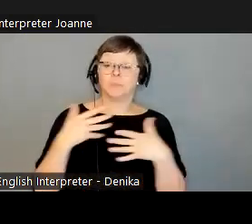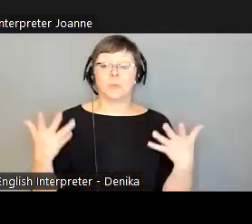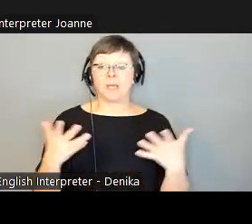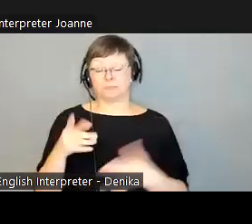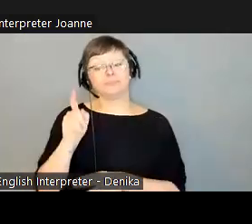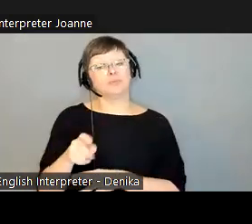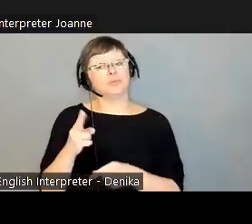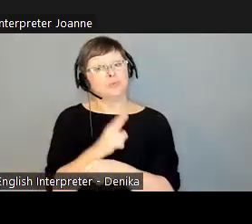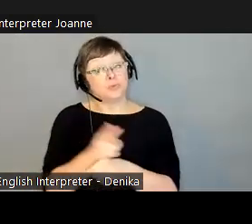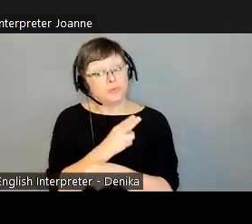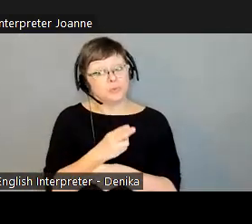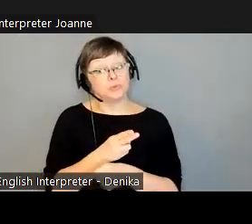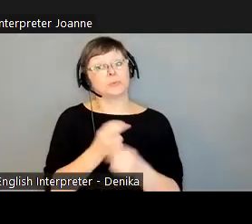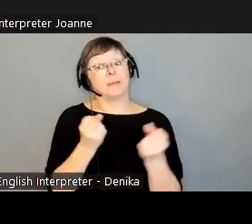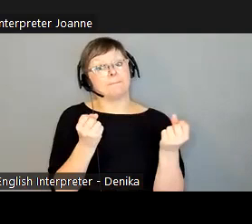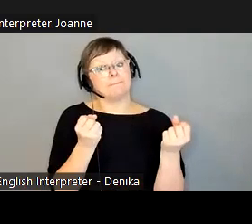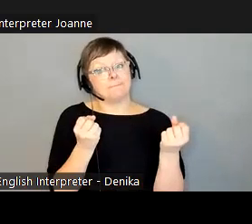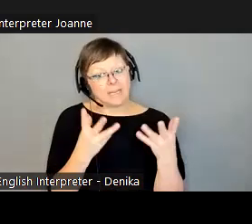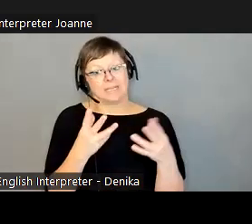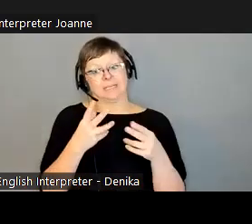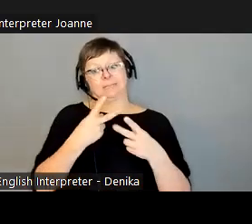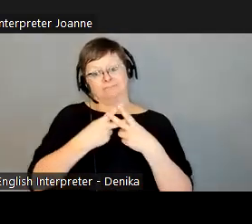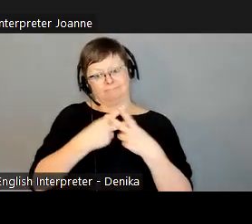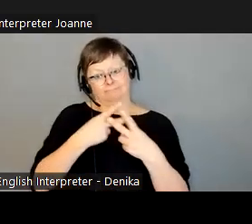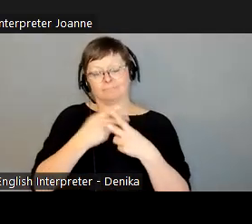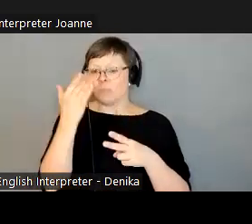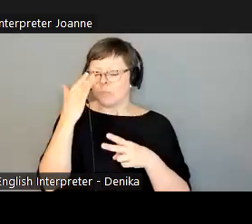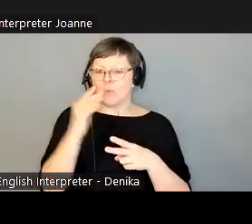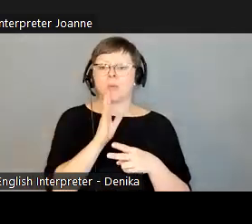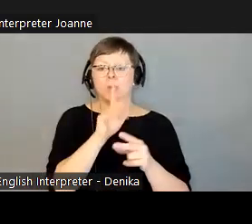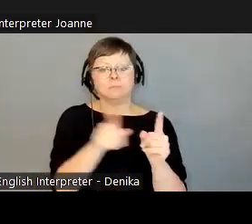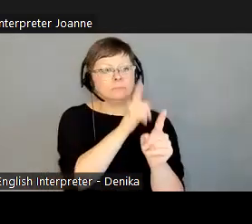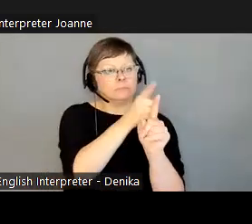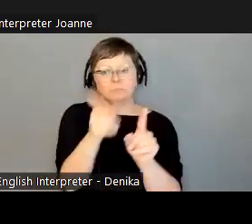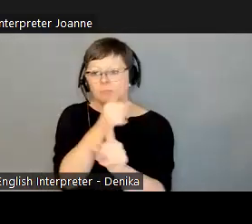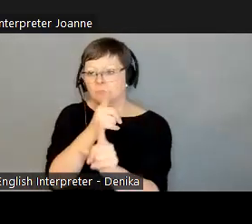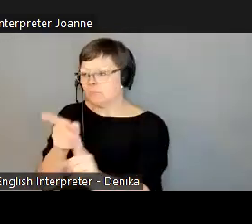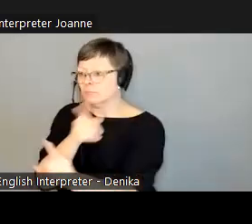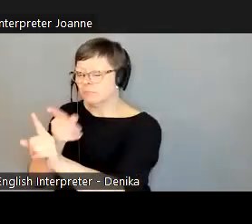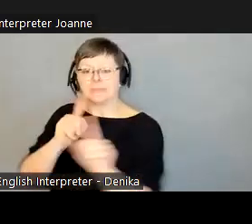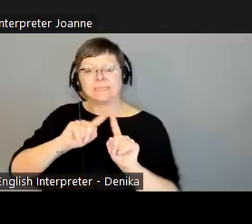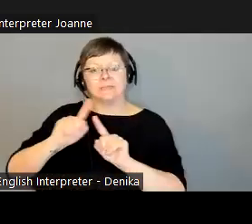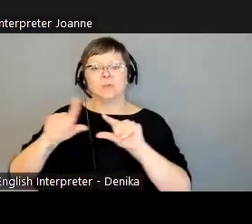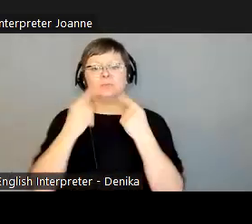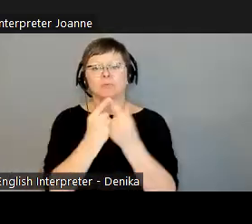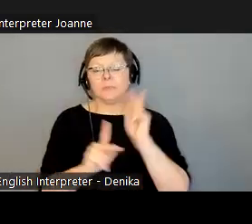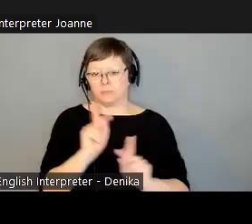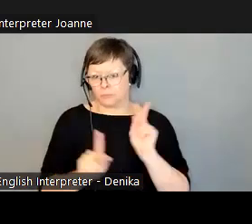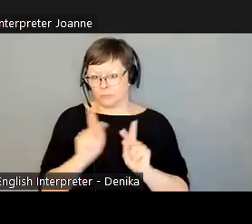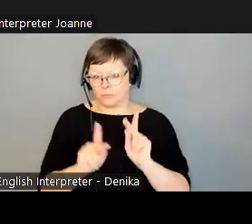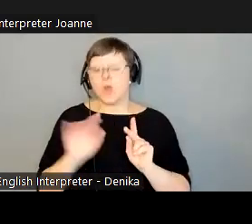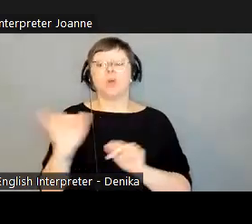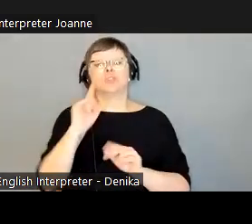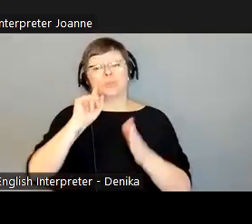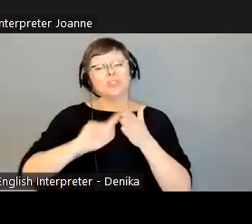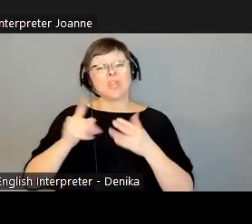using multiple hashtags to reach different audiences in your posts. And you should check the hashtag that